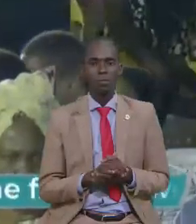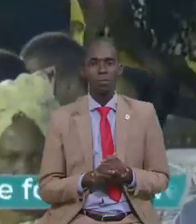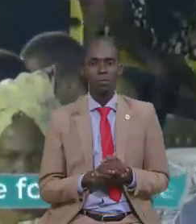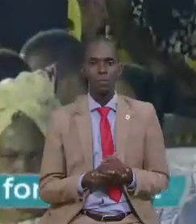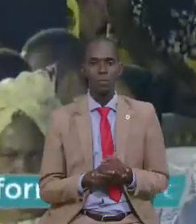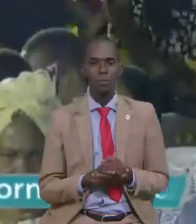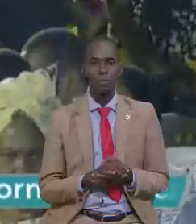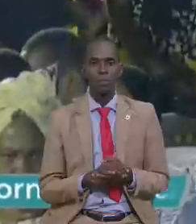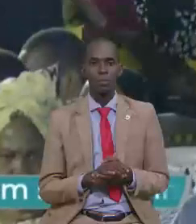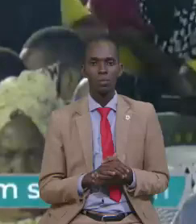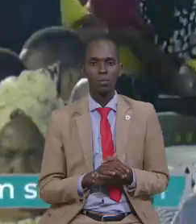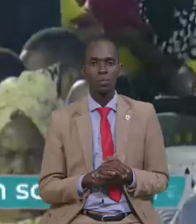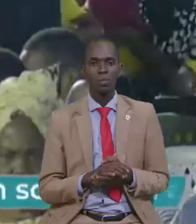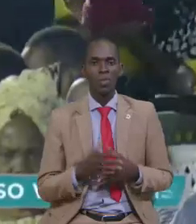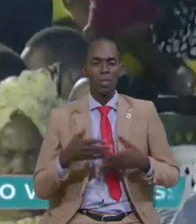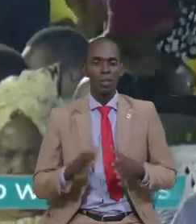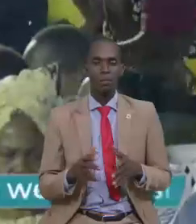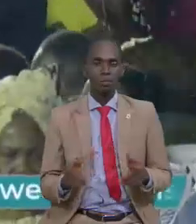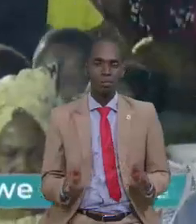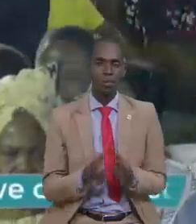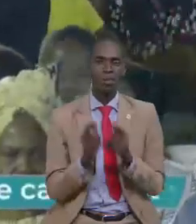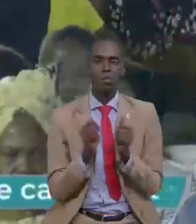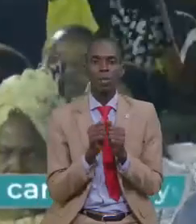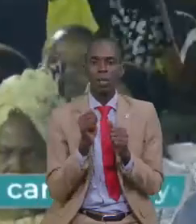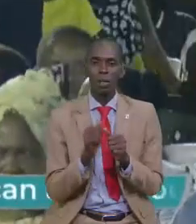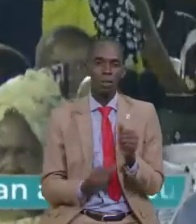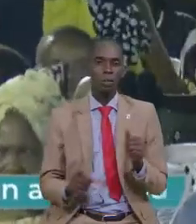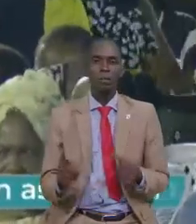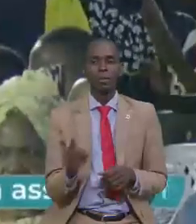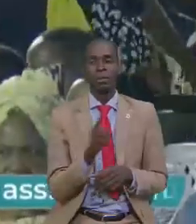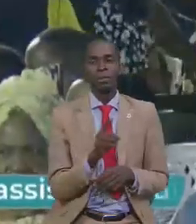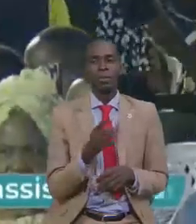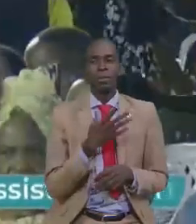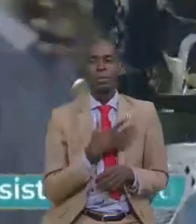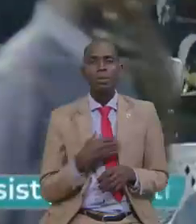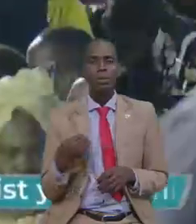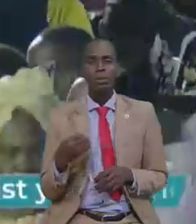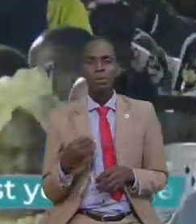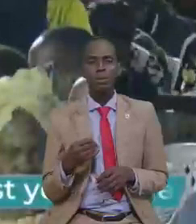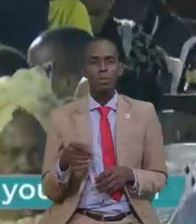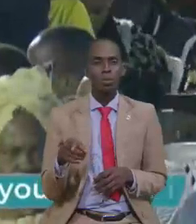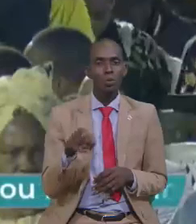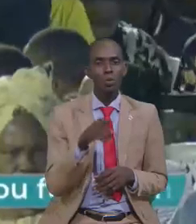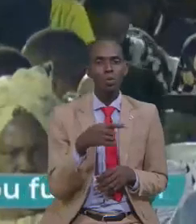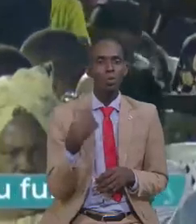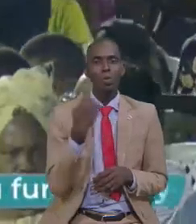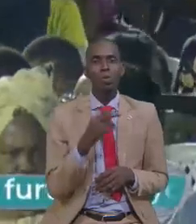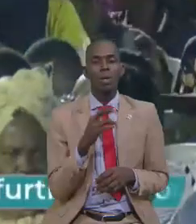let's attend to everybody. And those of us who are giving our lives to